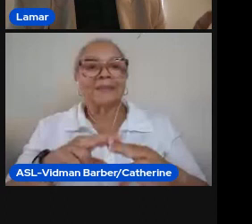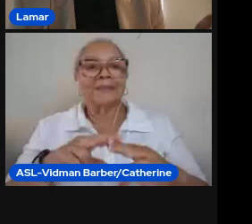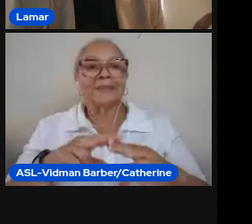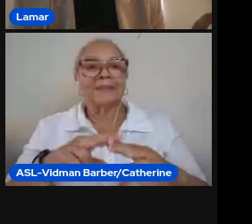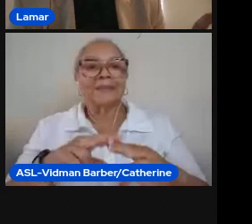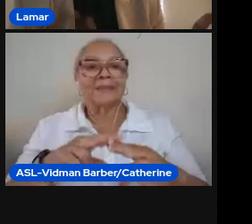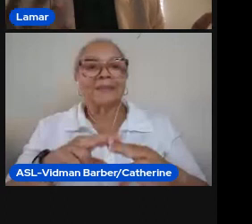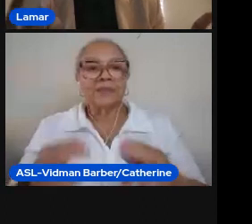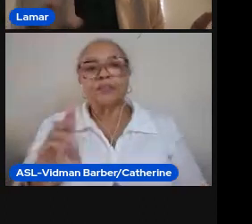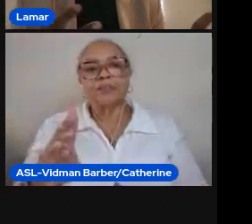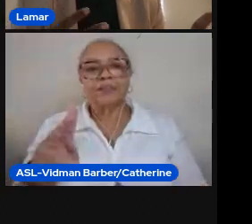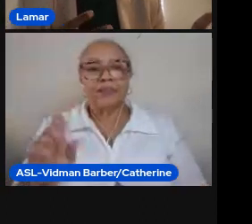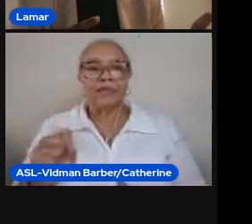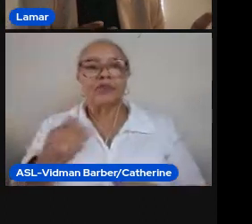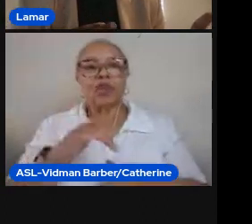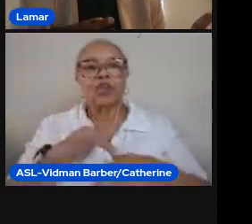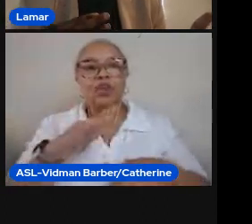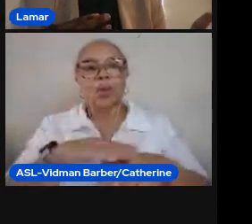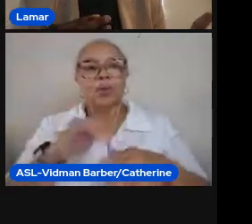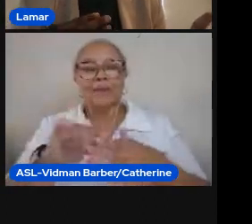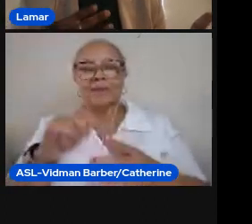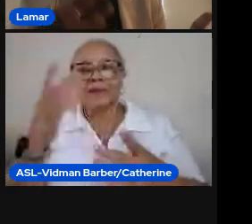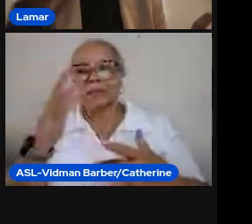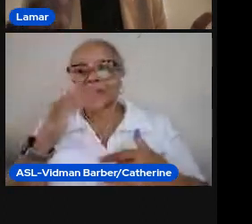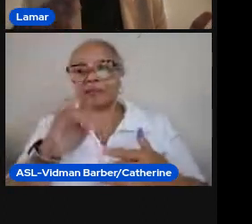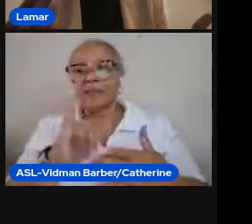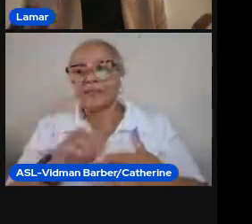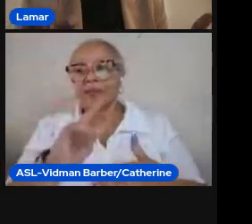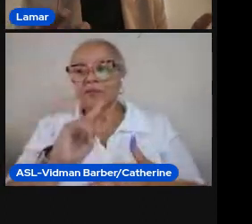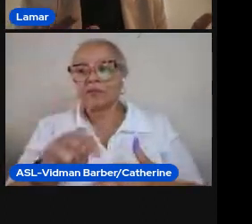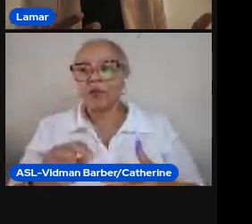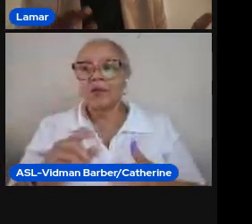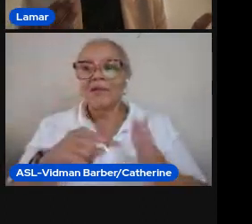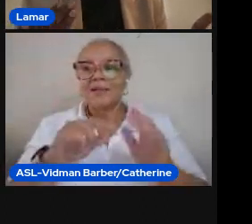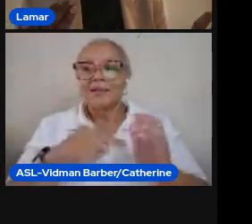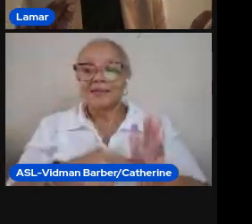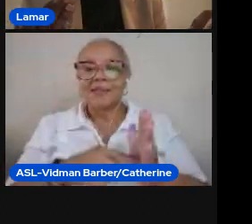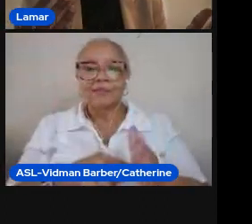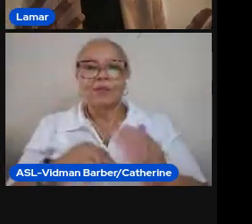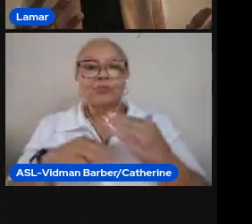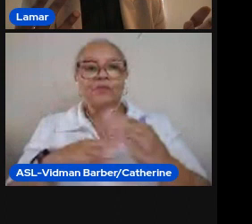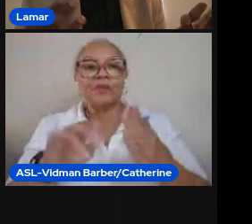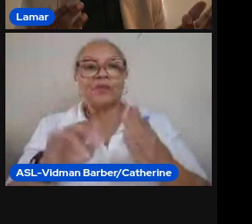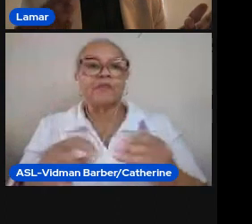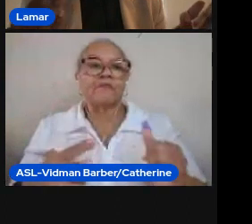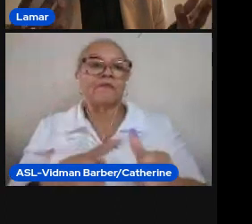early onset diseases, and these are symptom presenting within the first